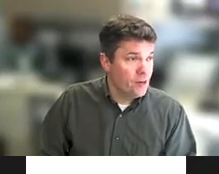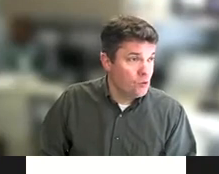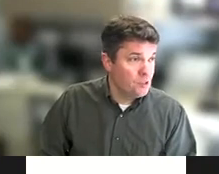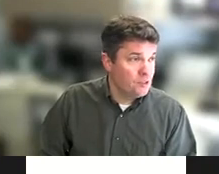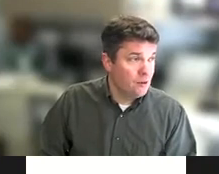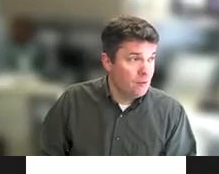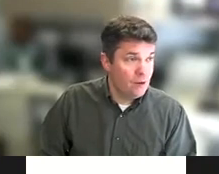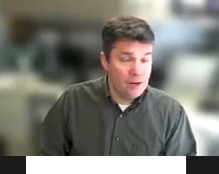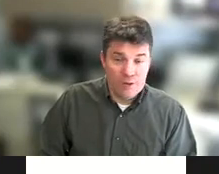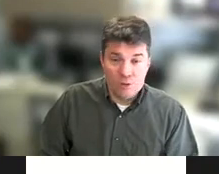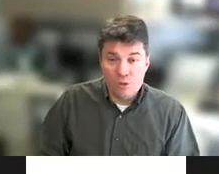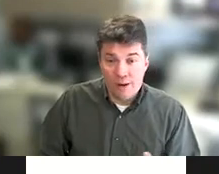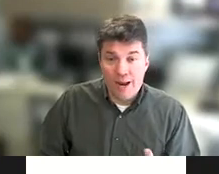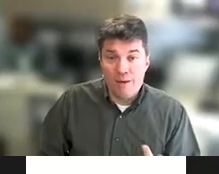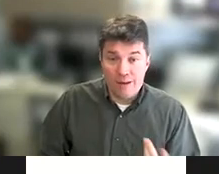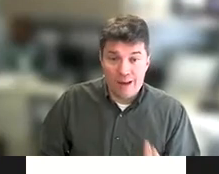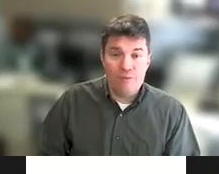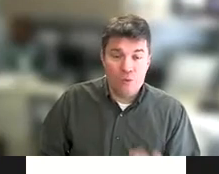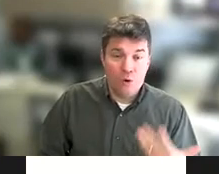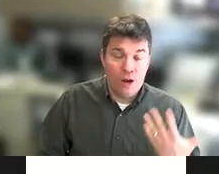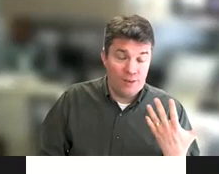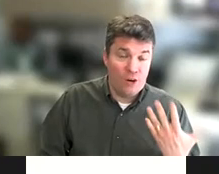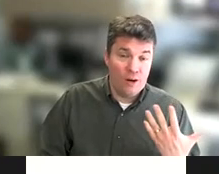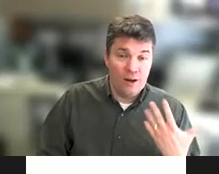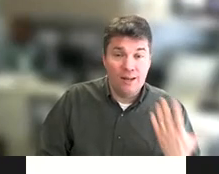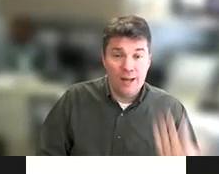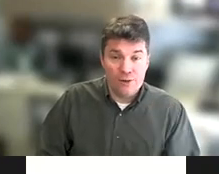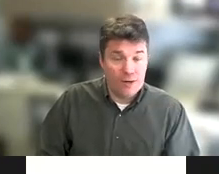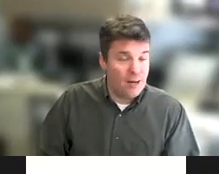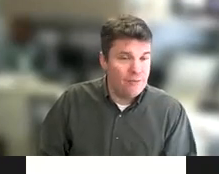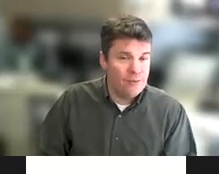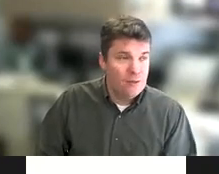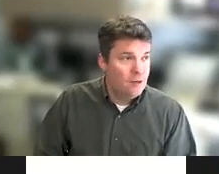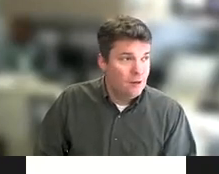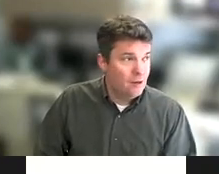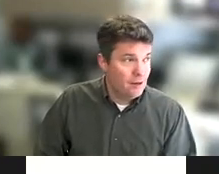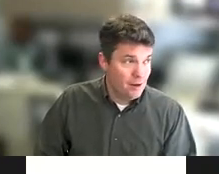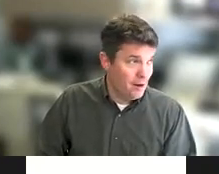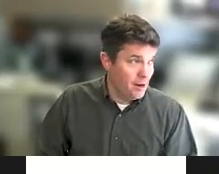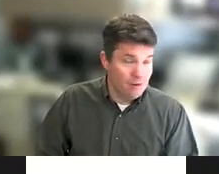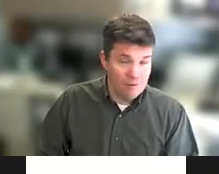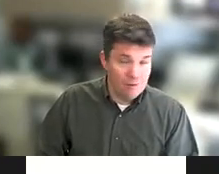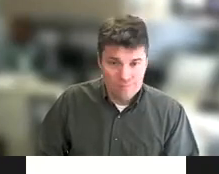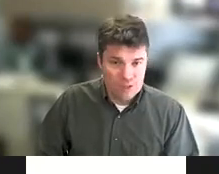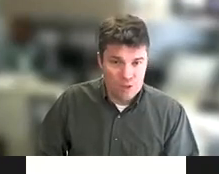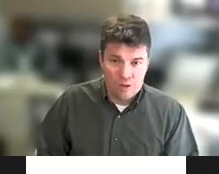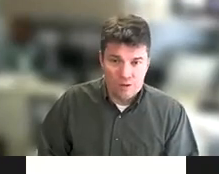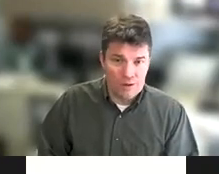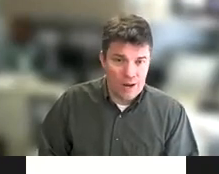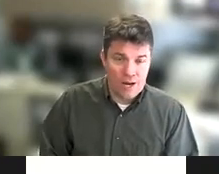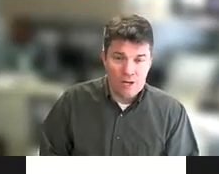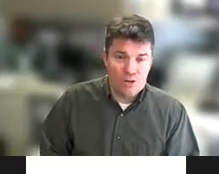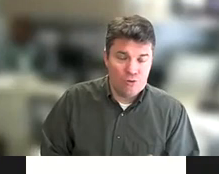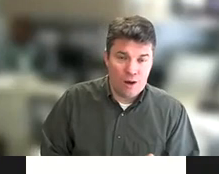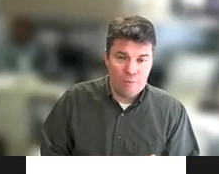Light deafened individuals who became deaf or have a hearing loss later in life, again,